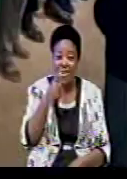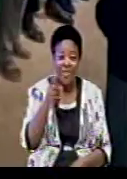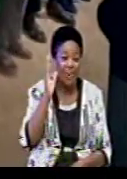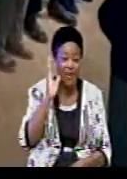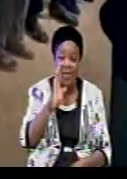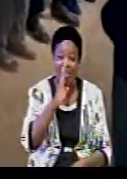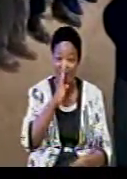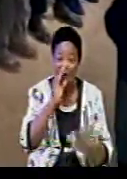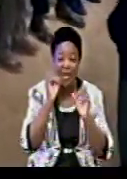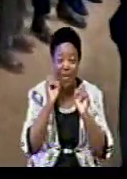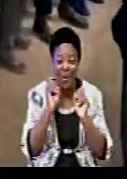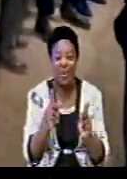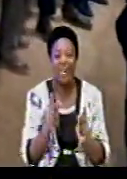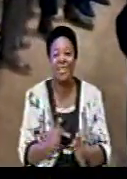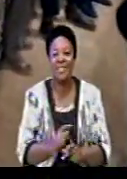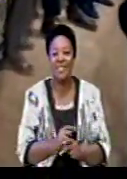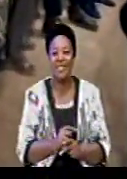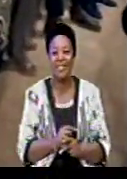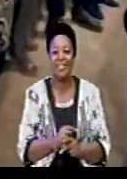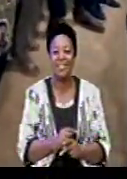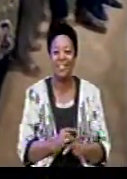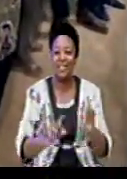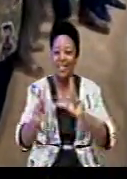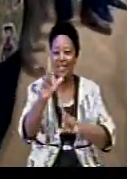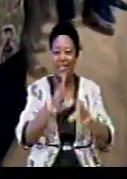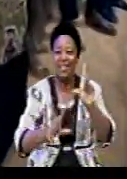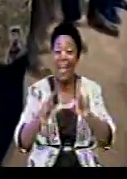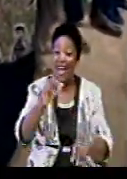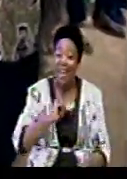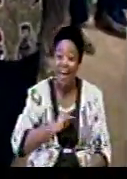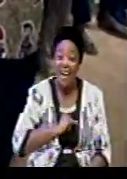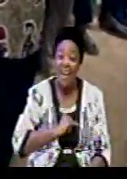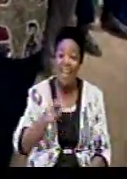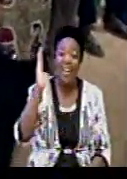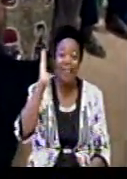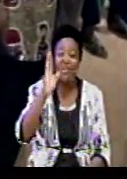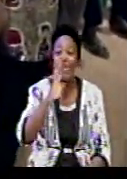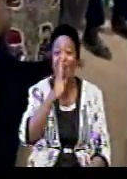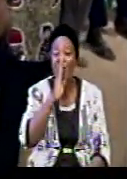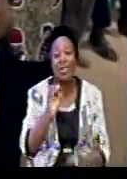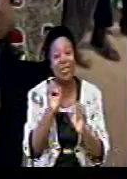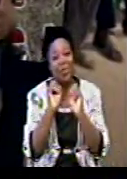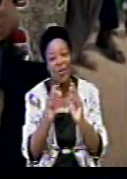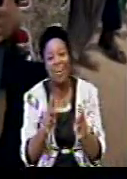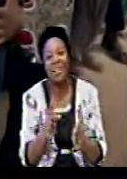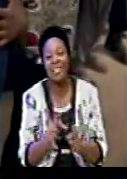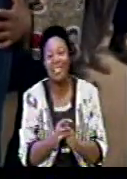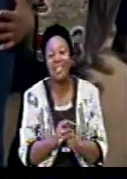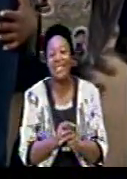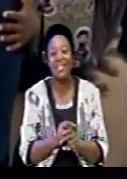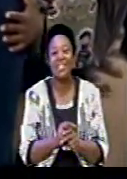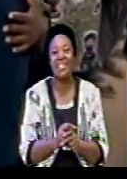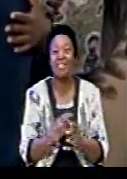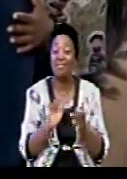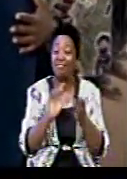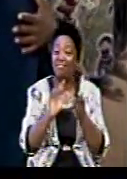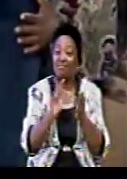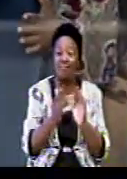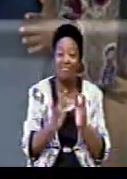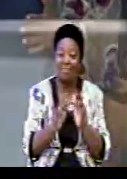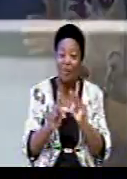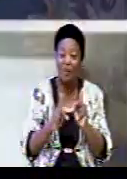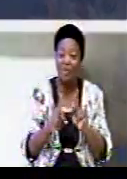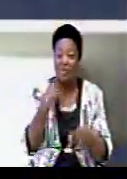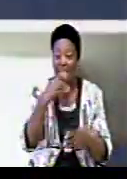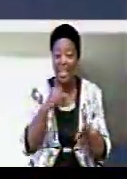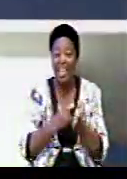hear that name, Jesus, the fountain of your issue will be